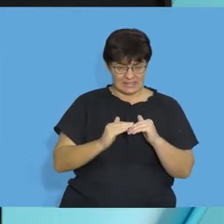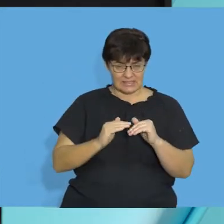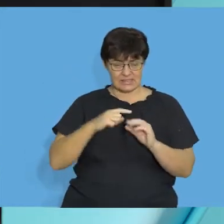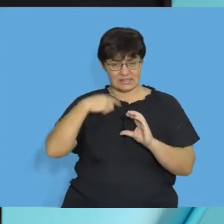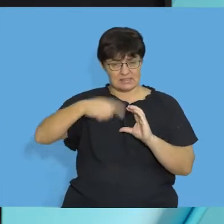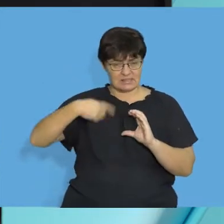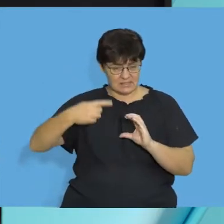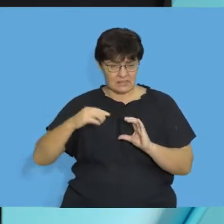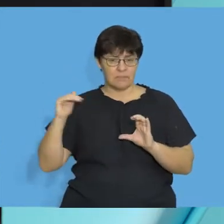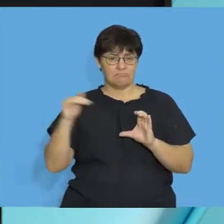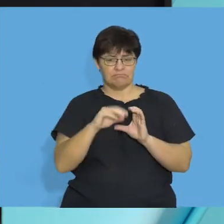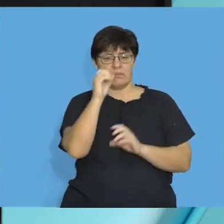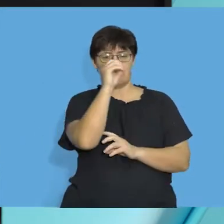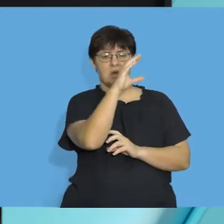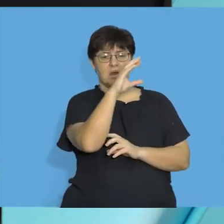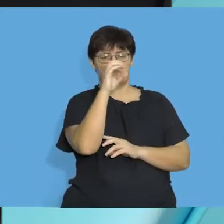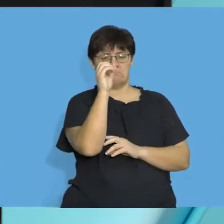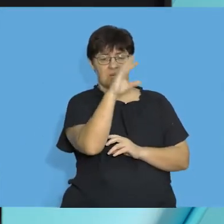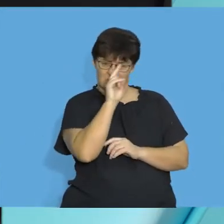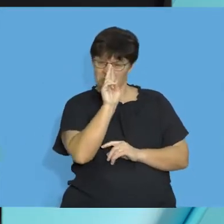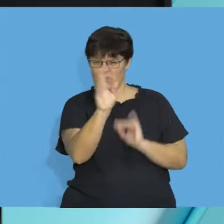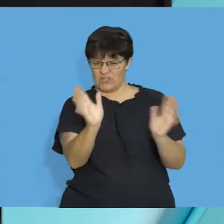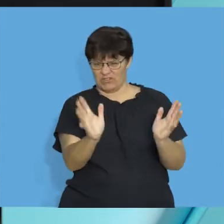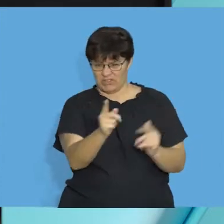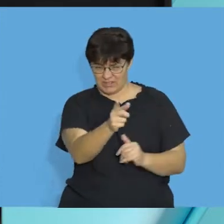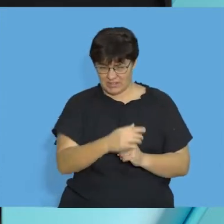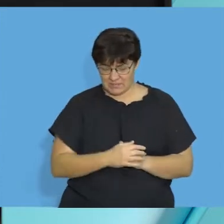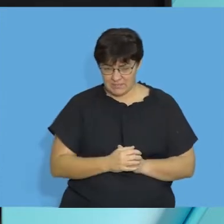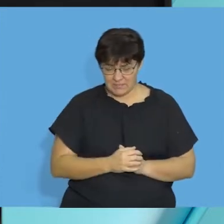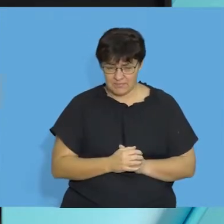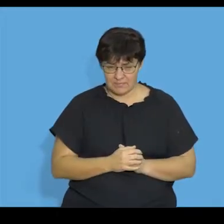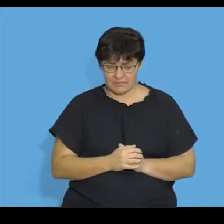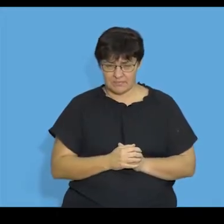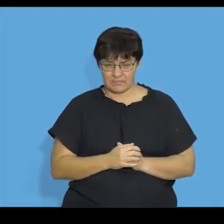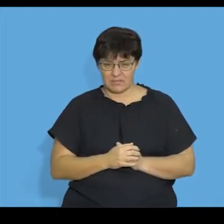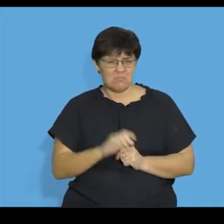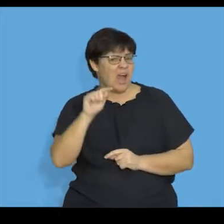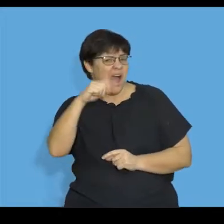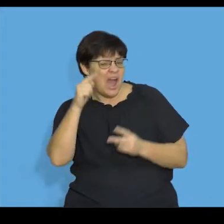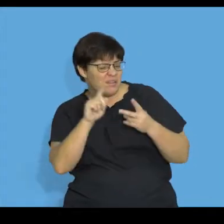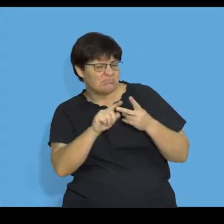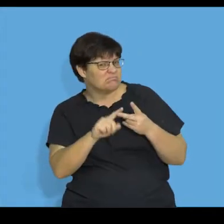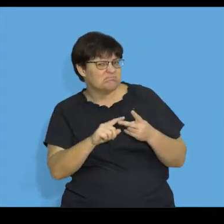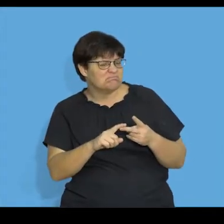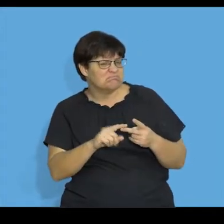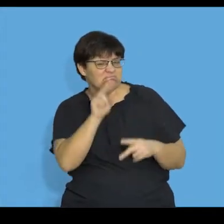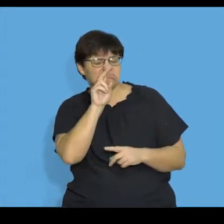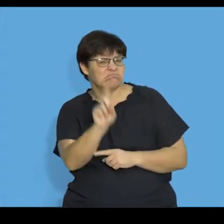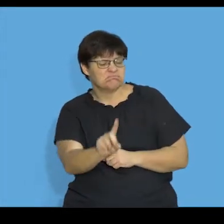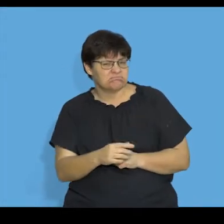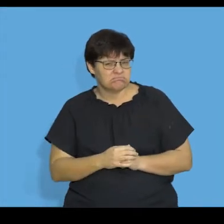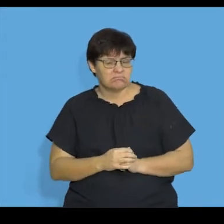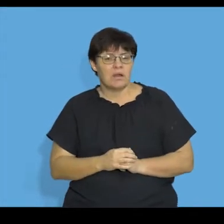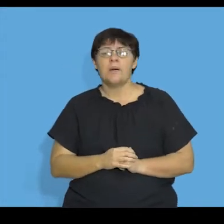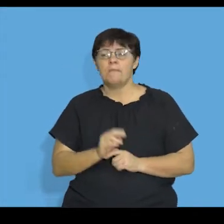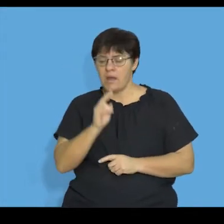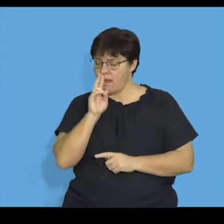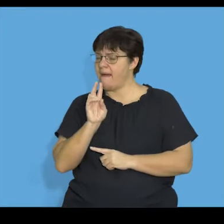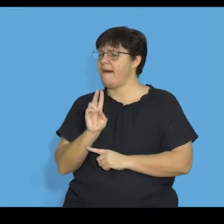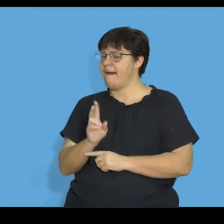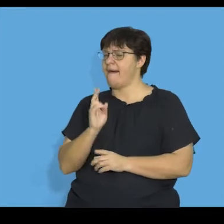other factors that we might consider? Now, this next one, we're going to need to go and have another